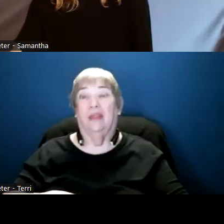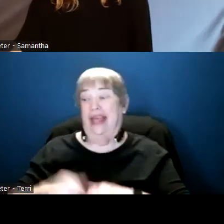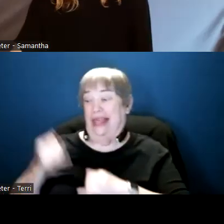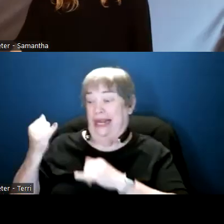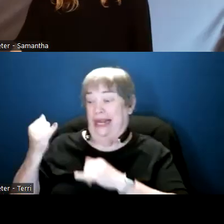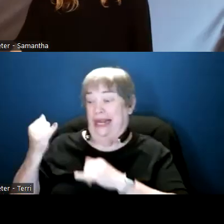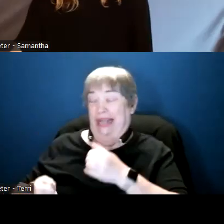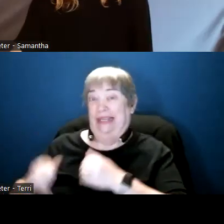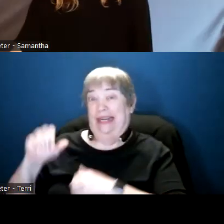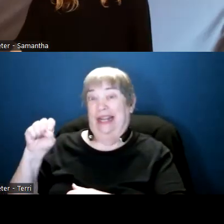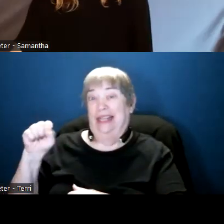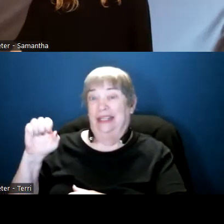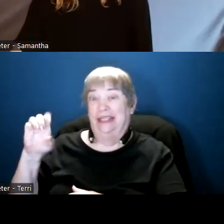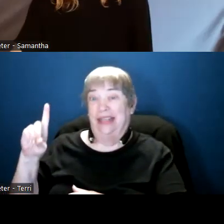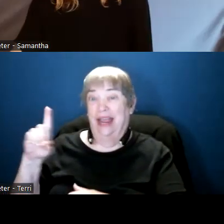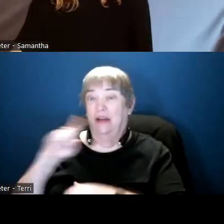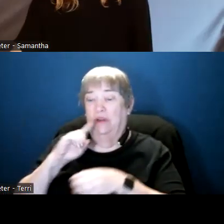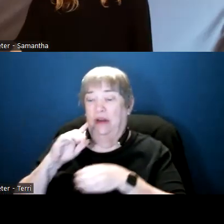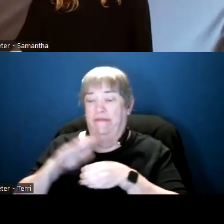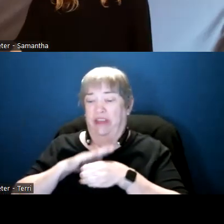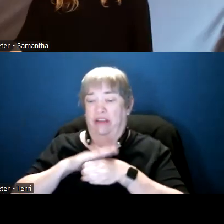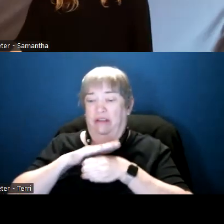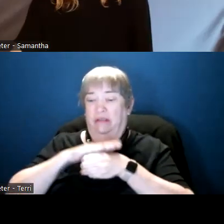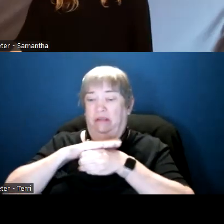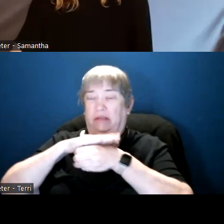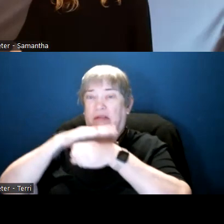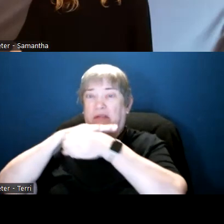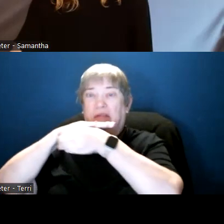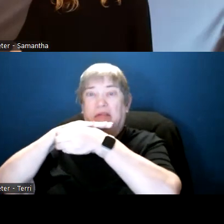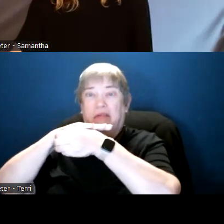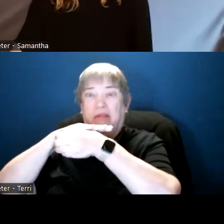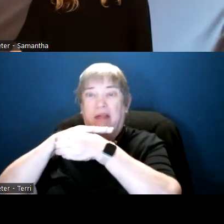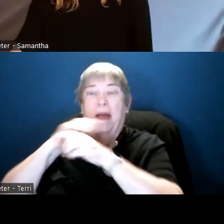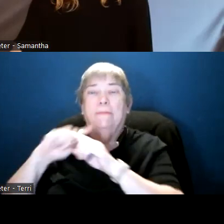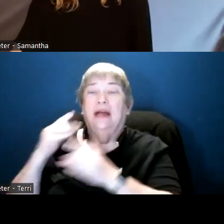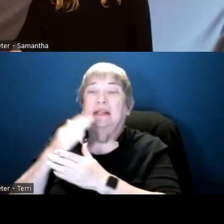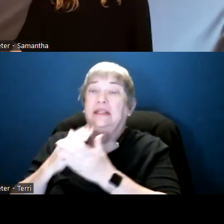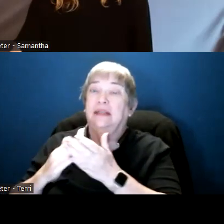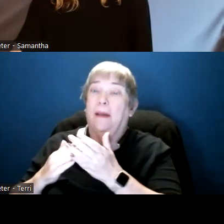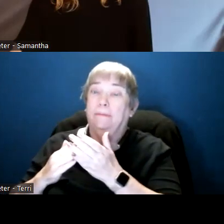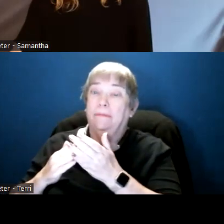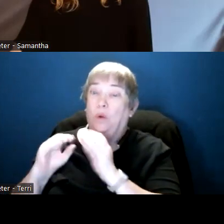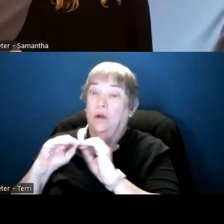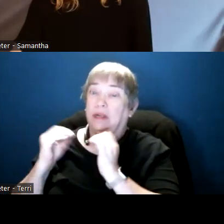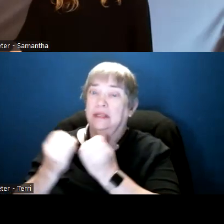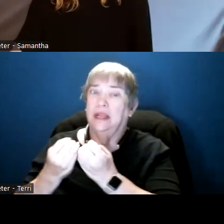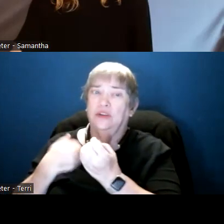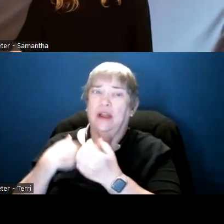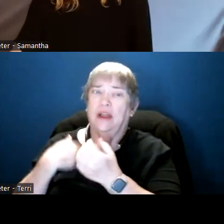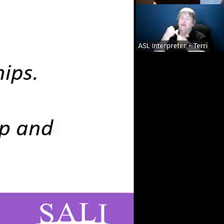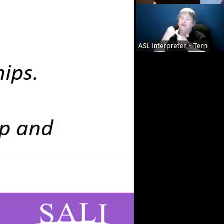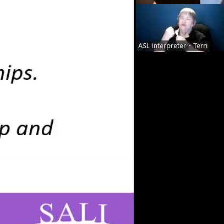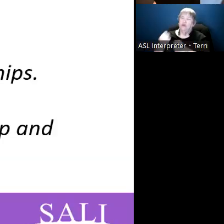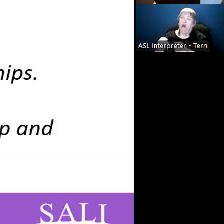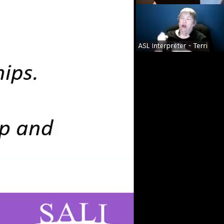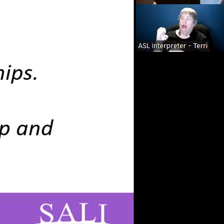Subjective, but there are some organizations that have really strong ethical codes. And this is, it's not